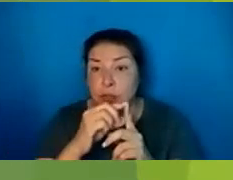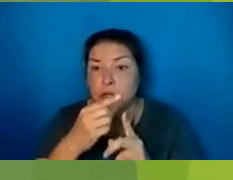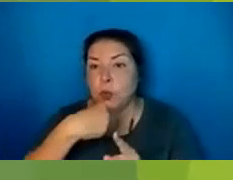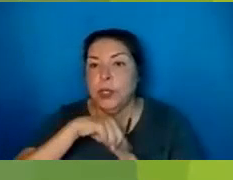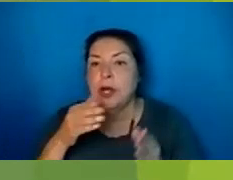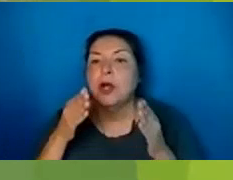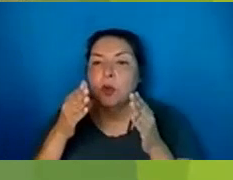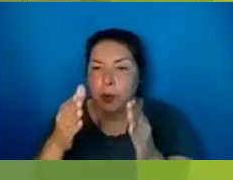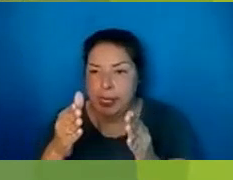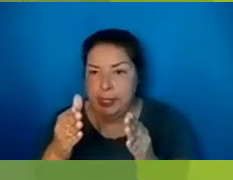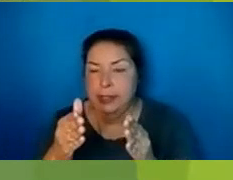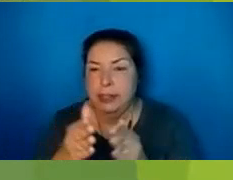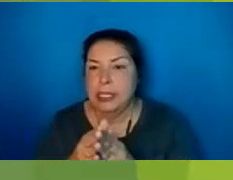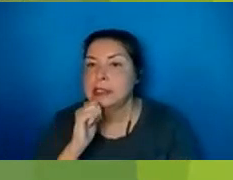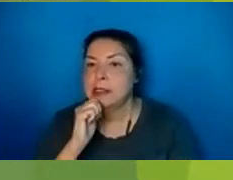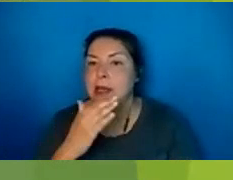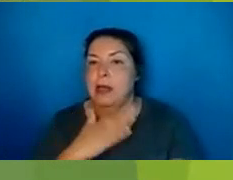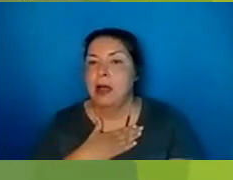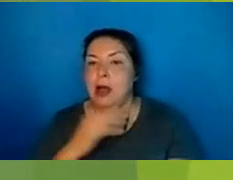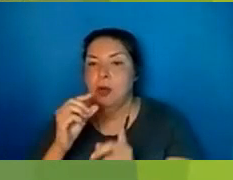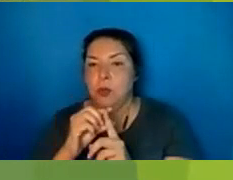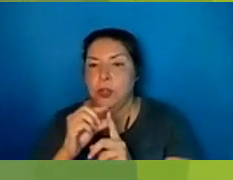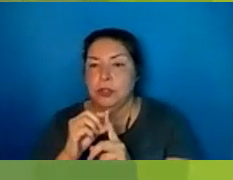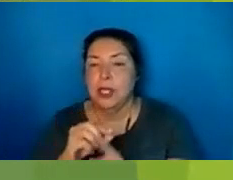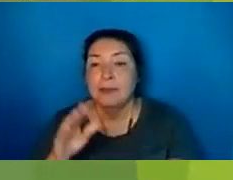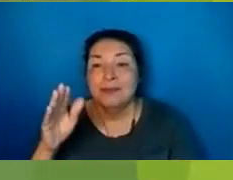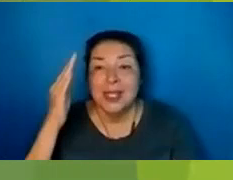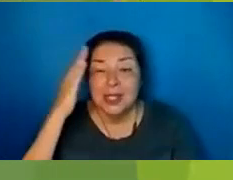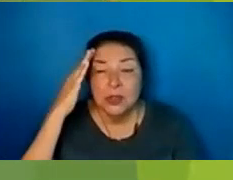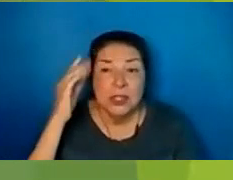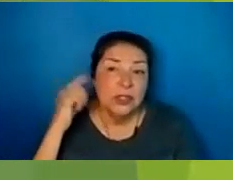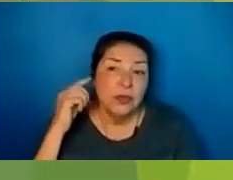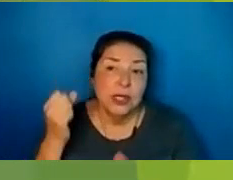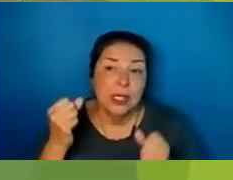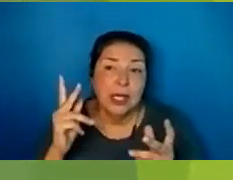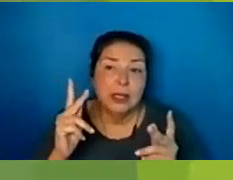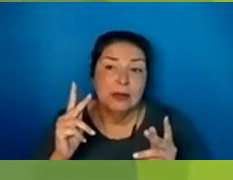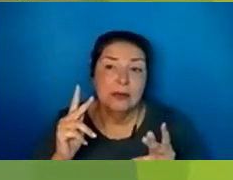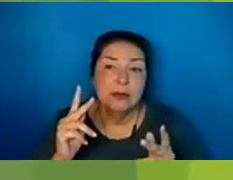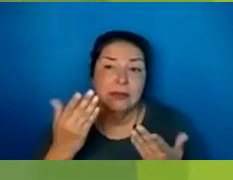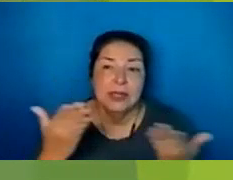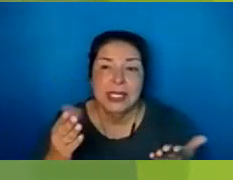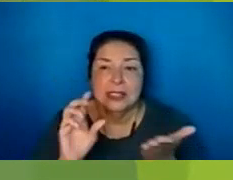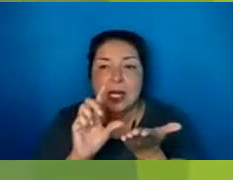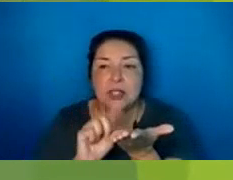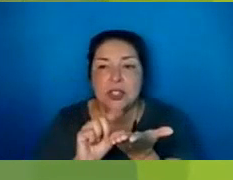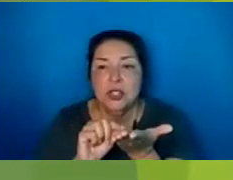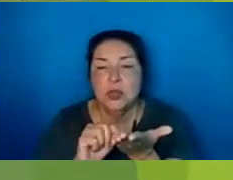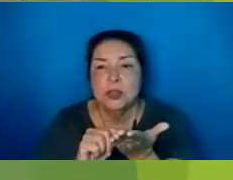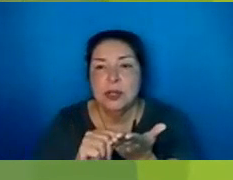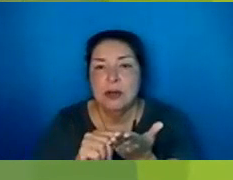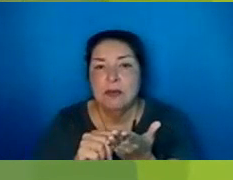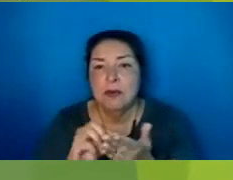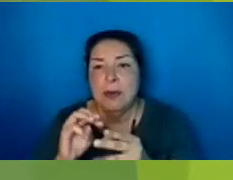And I know you've heard many things in the news about ministers who might not have held up their end